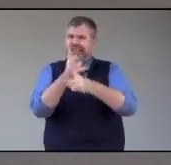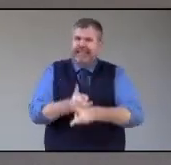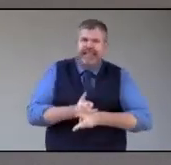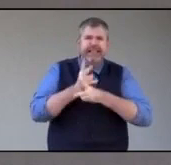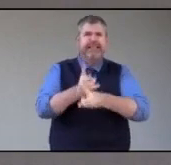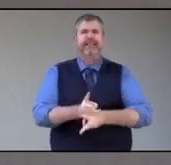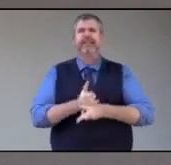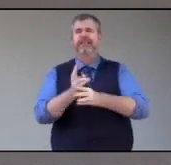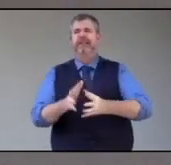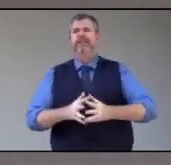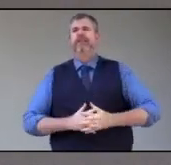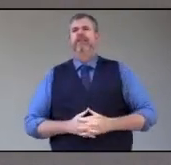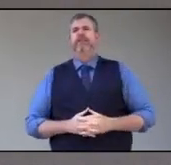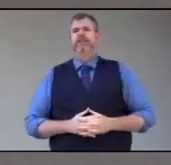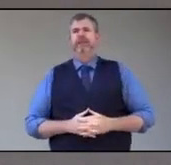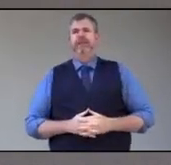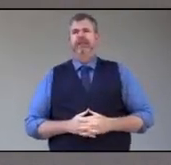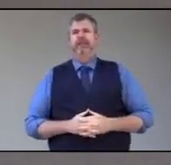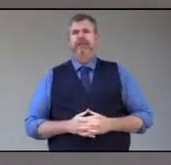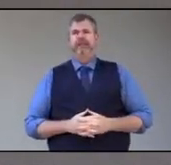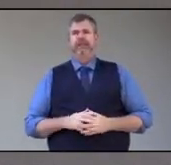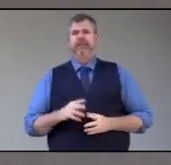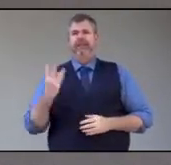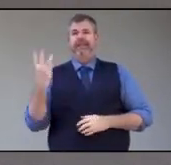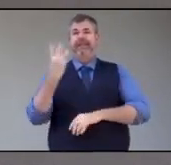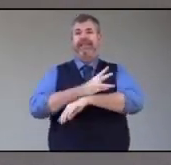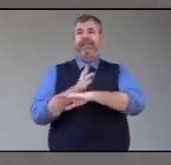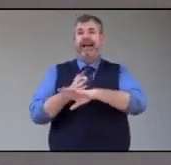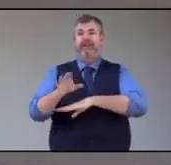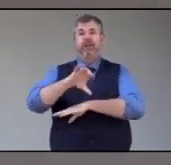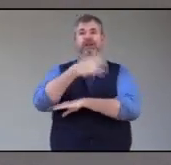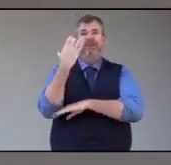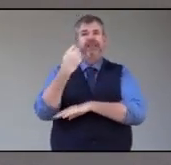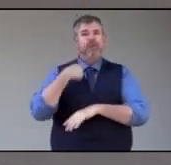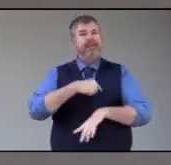6 days after Christmas, we are still in the state.